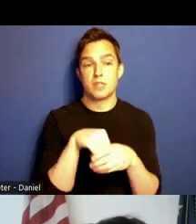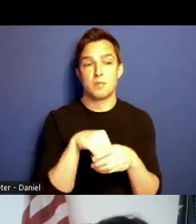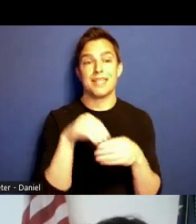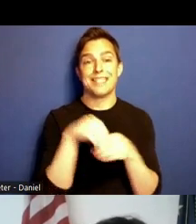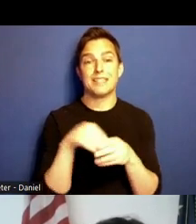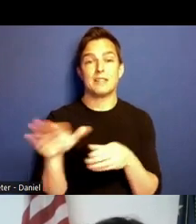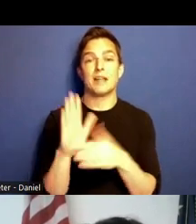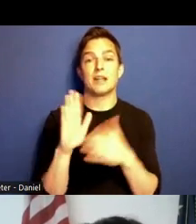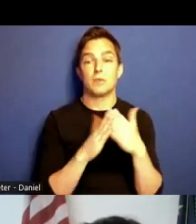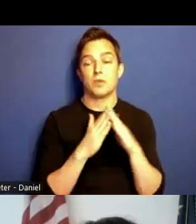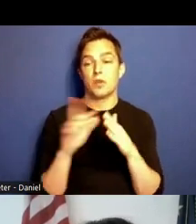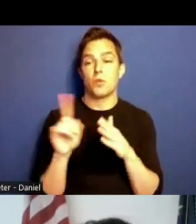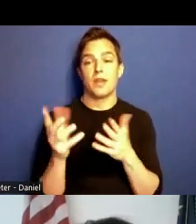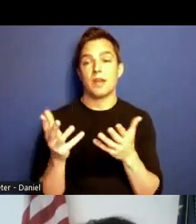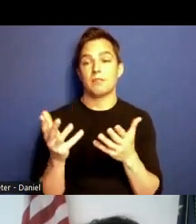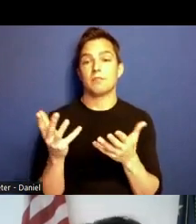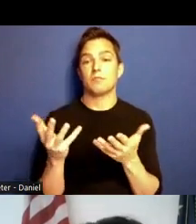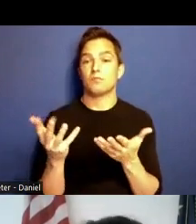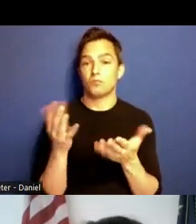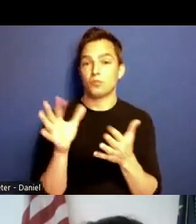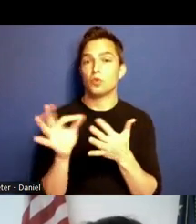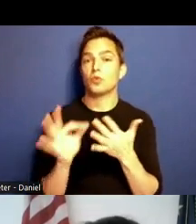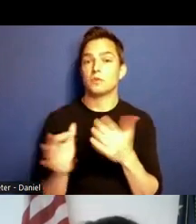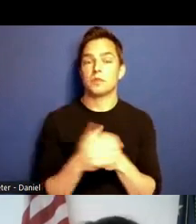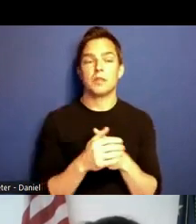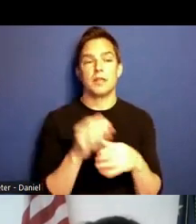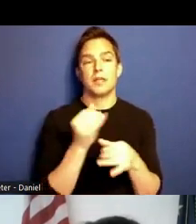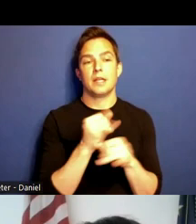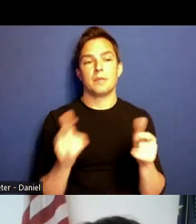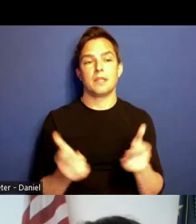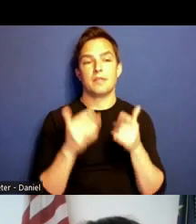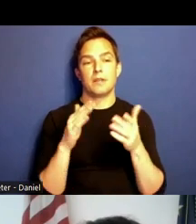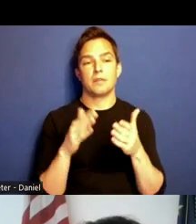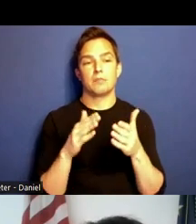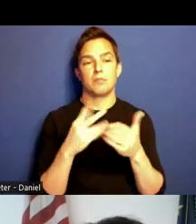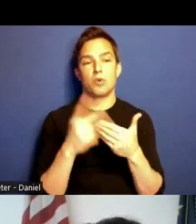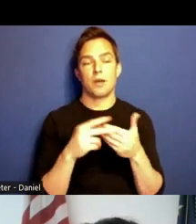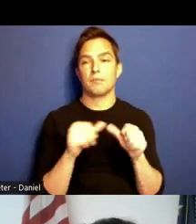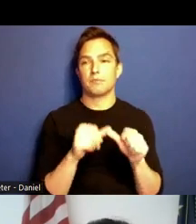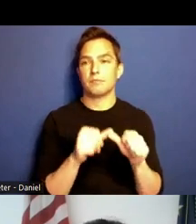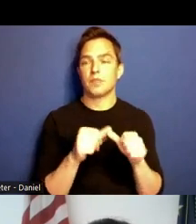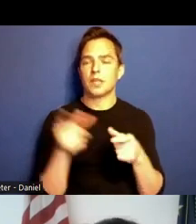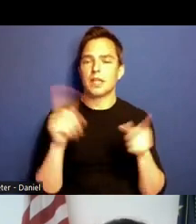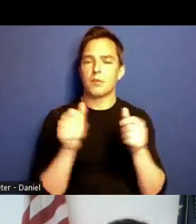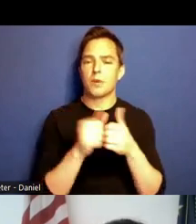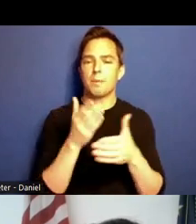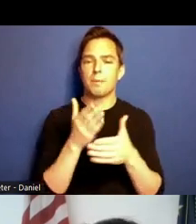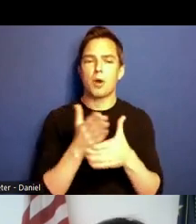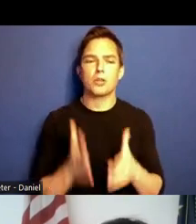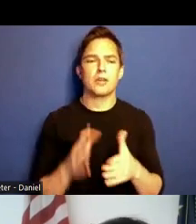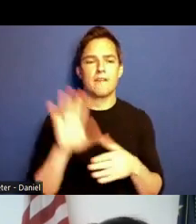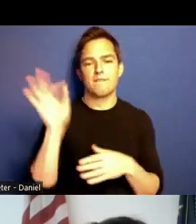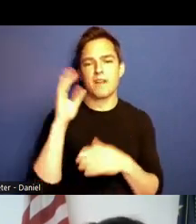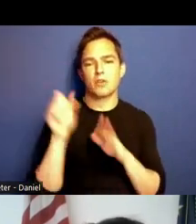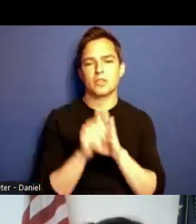of their choosing. So increasingly, the independent living programs are collaborating with partners at federal, state, and